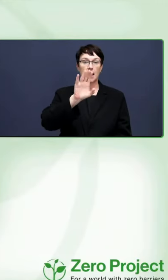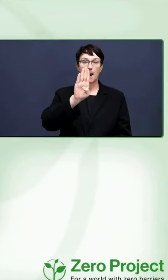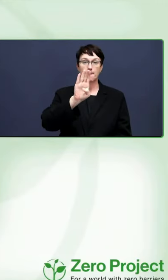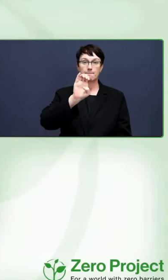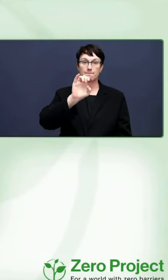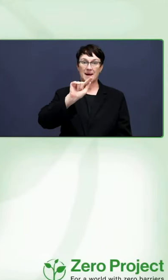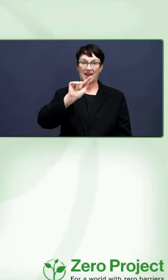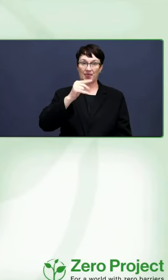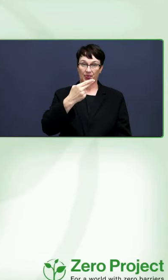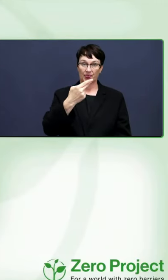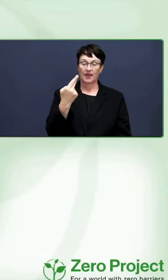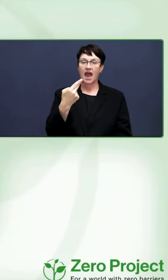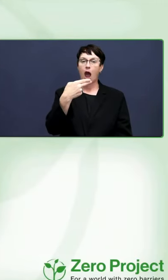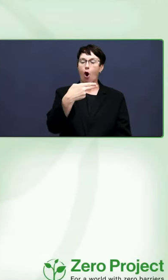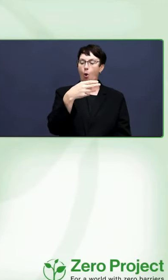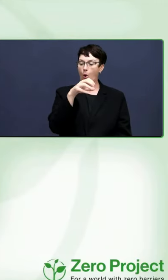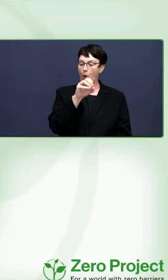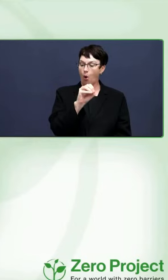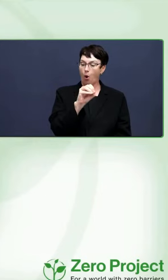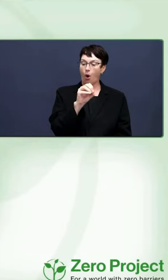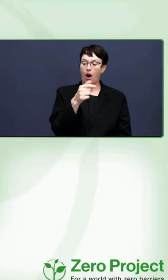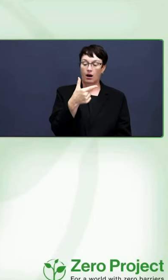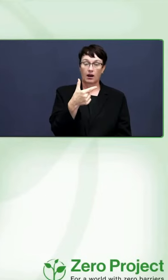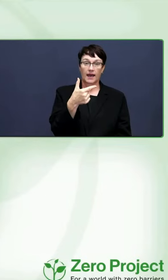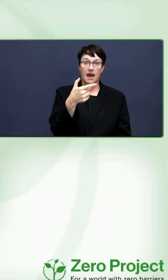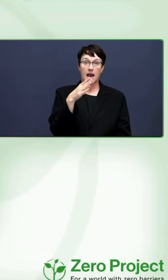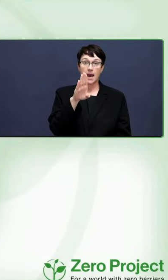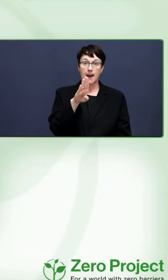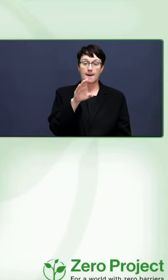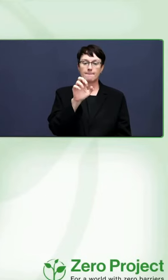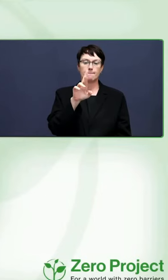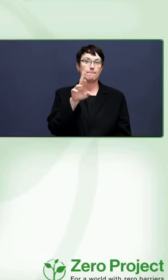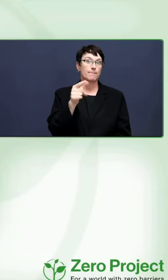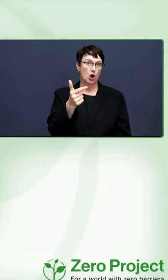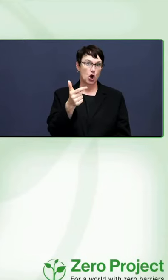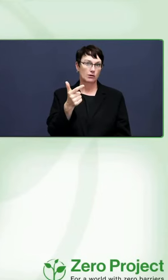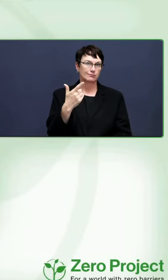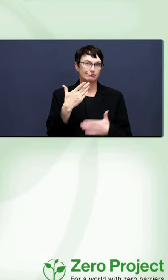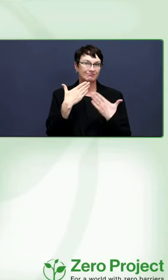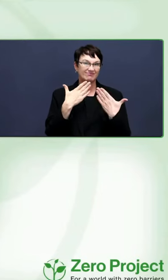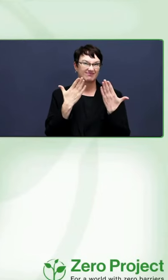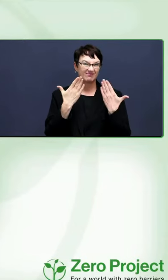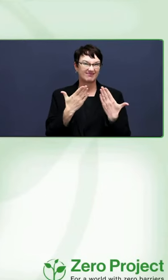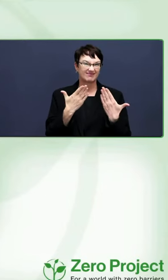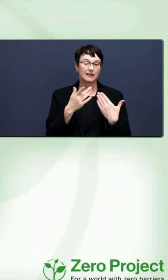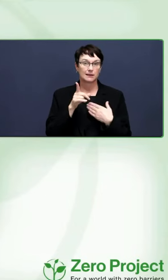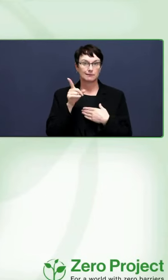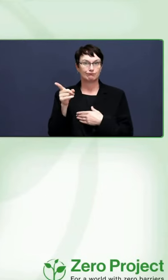we'll listen to your presentation, and then Germain and I will ask our questions.